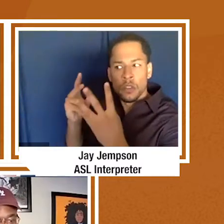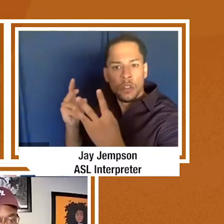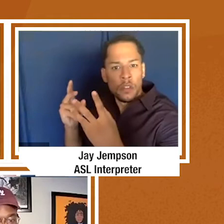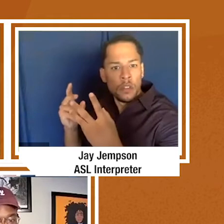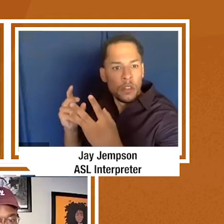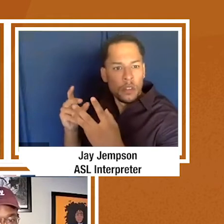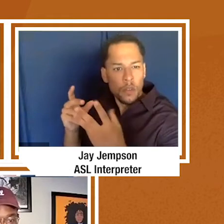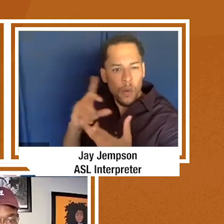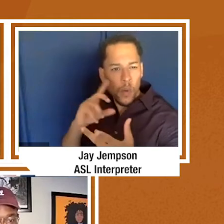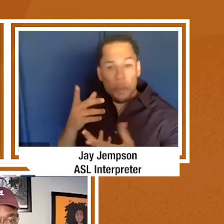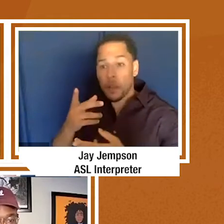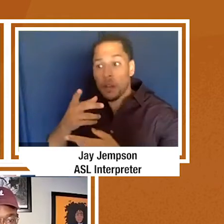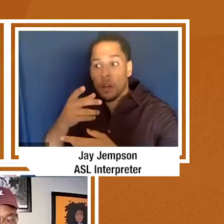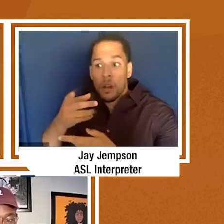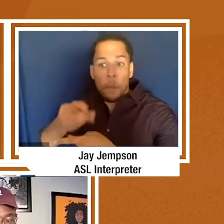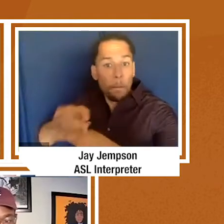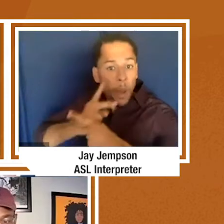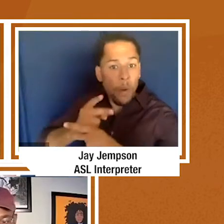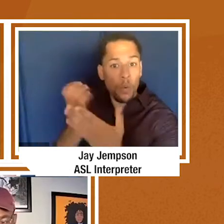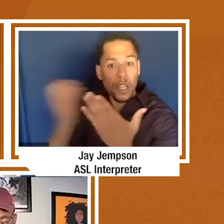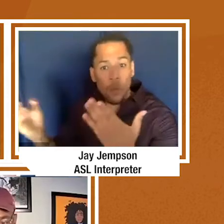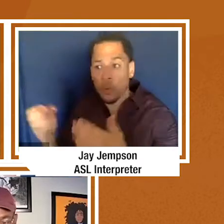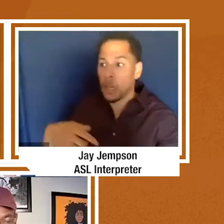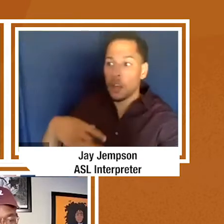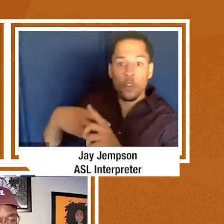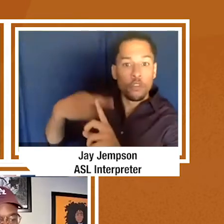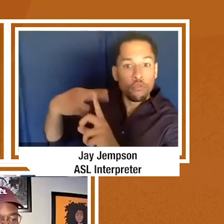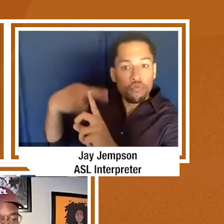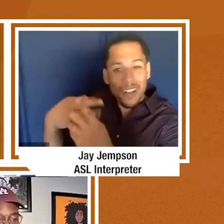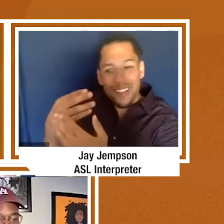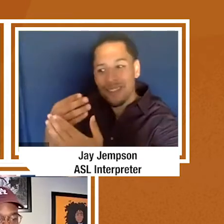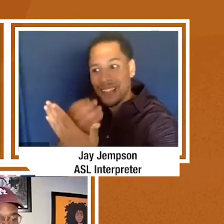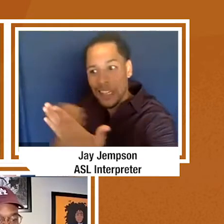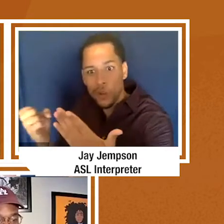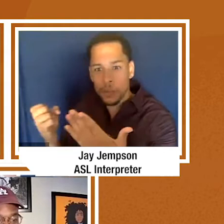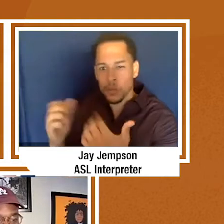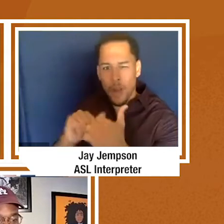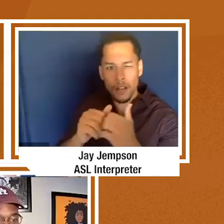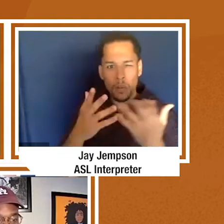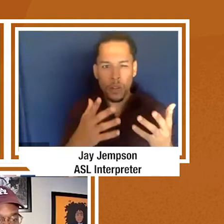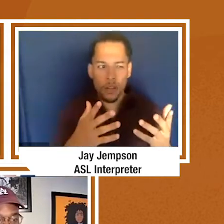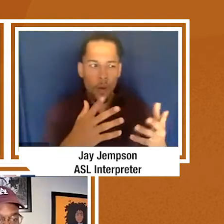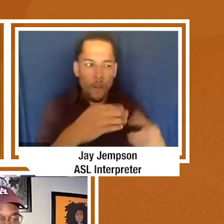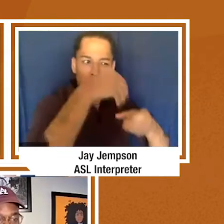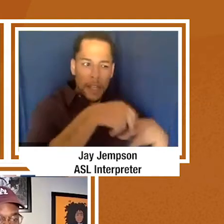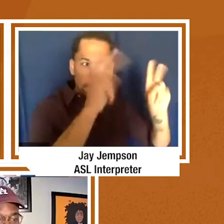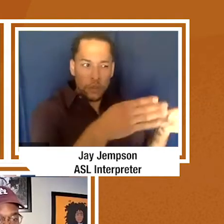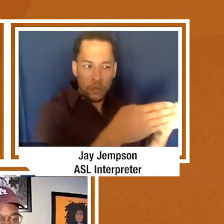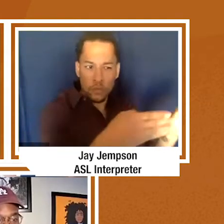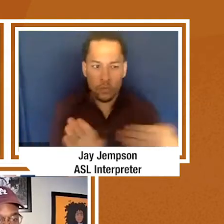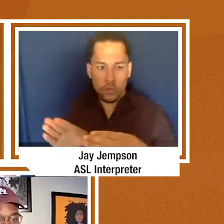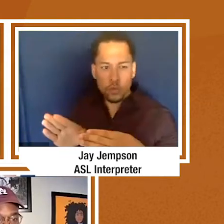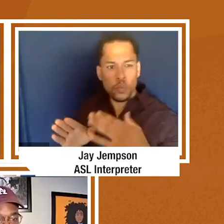the equipment or rent the equipment to do what we need to do in that digital space, or how